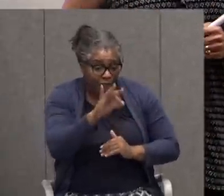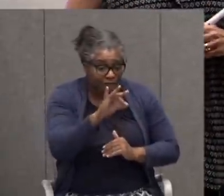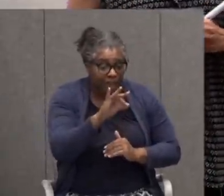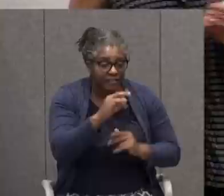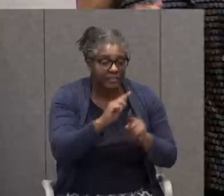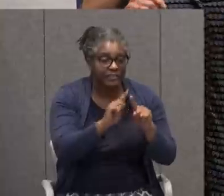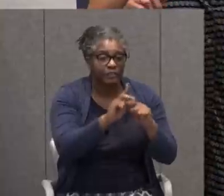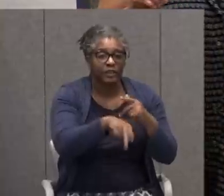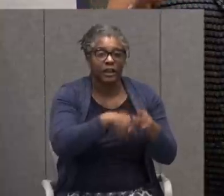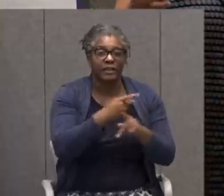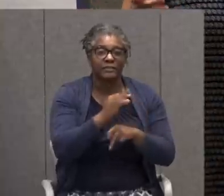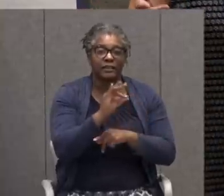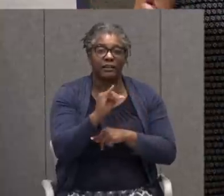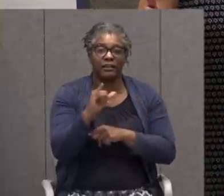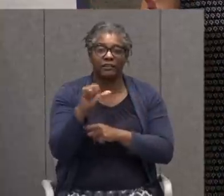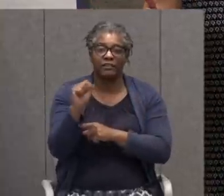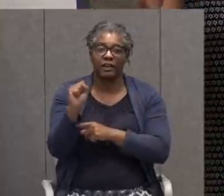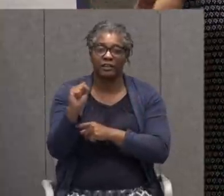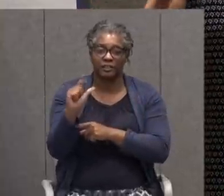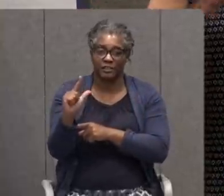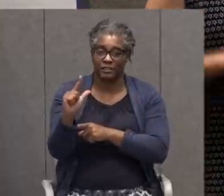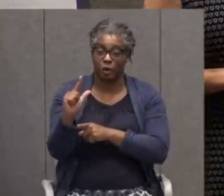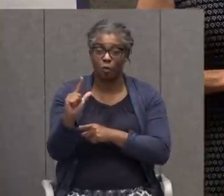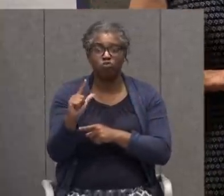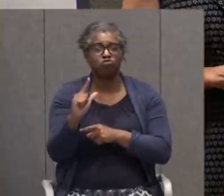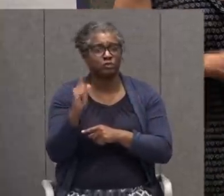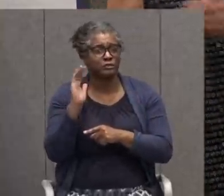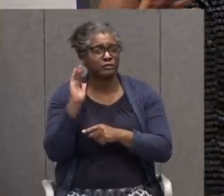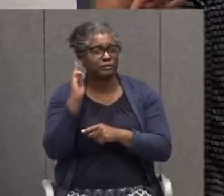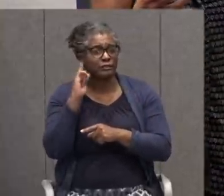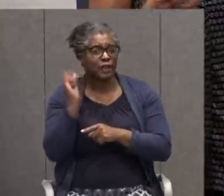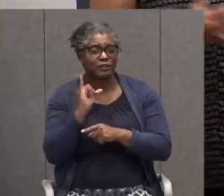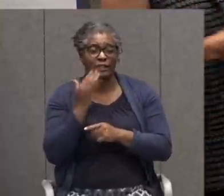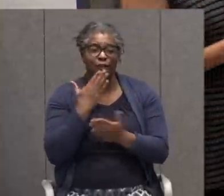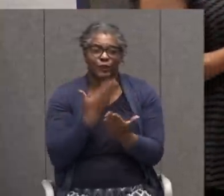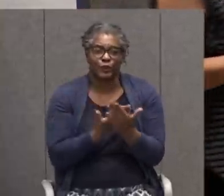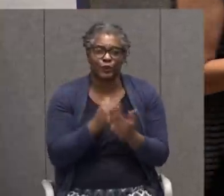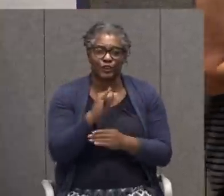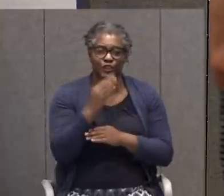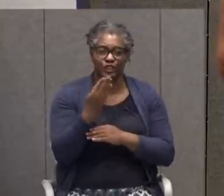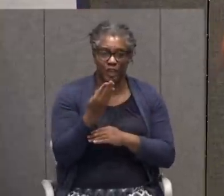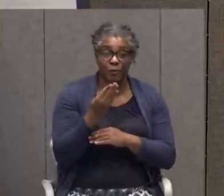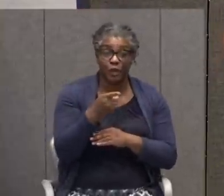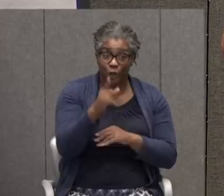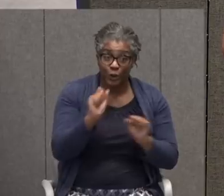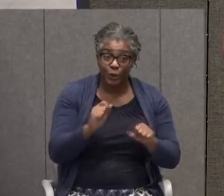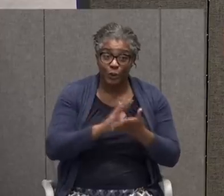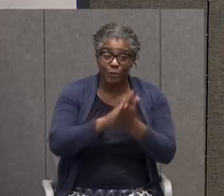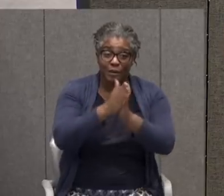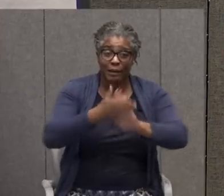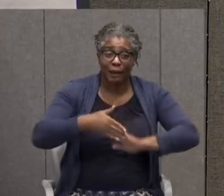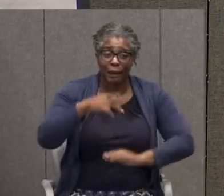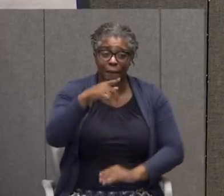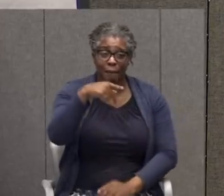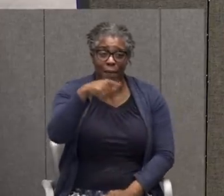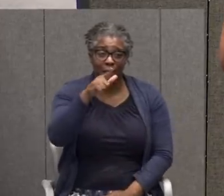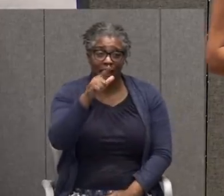be a paleontologist when you go out and you look for fossils in the earth, right? When you're looking for your